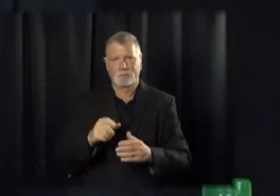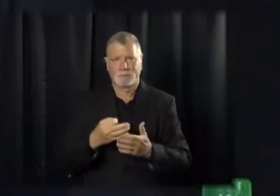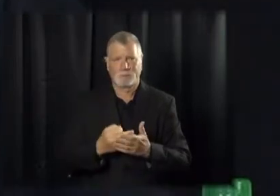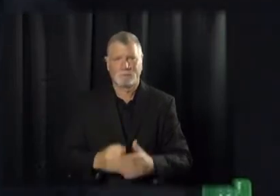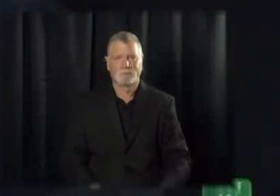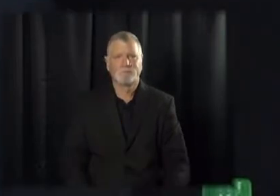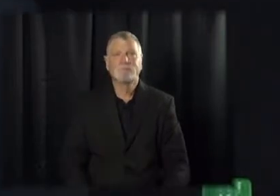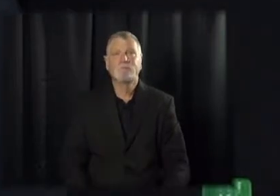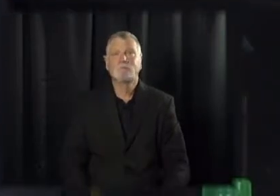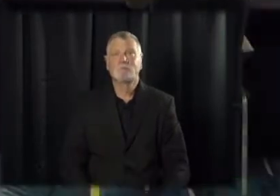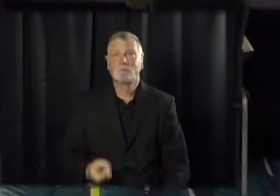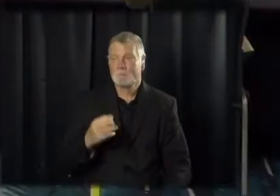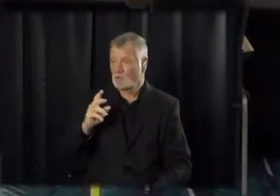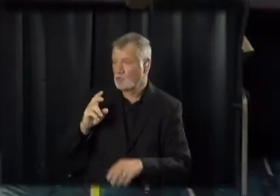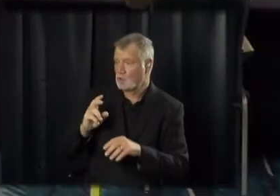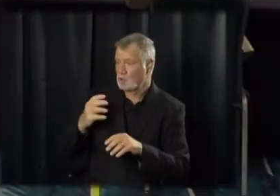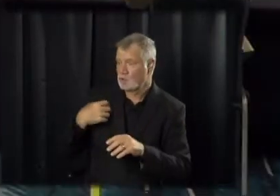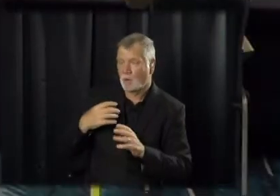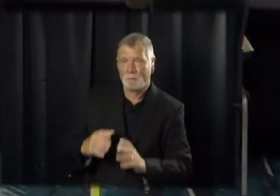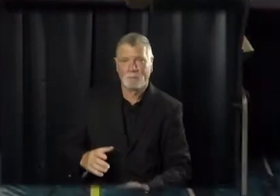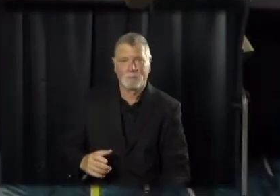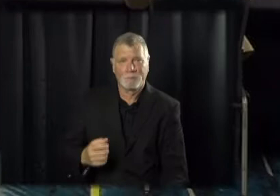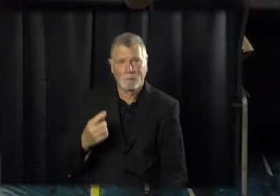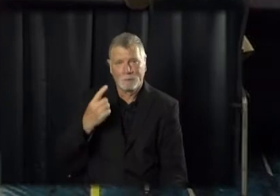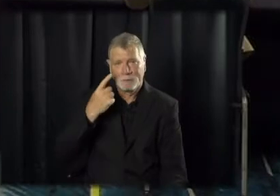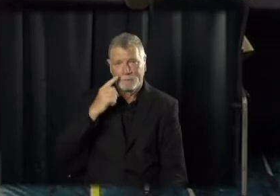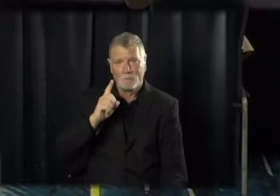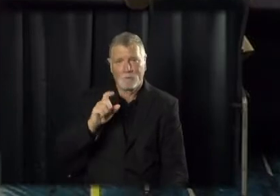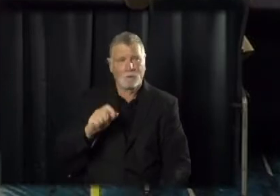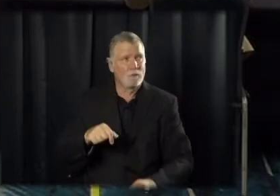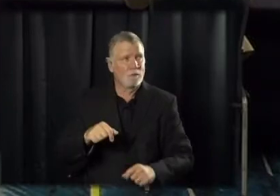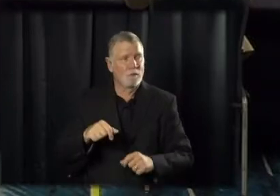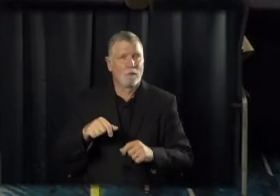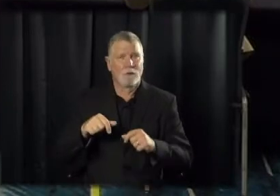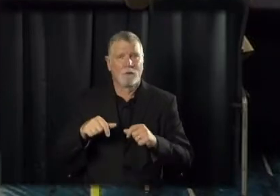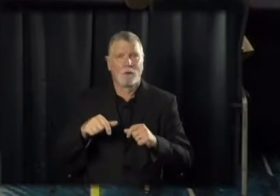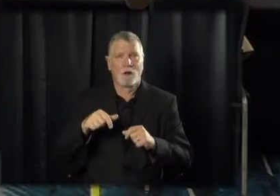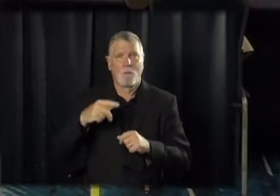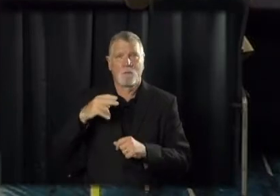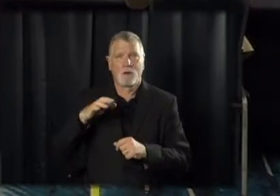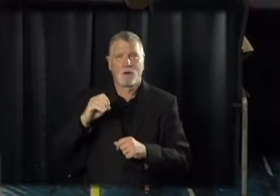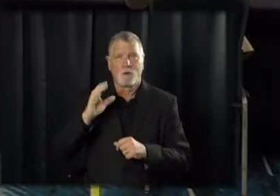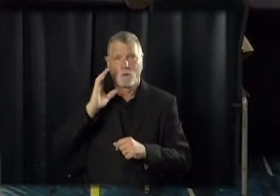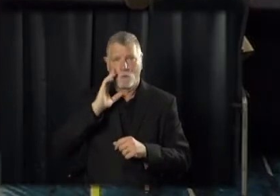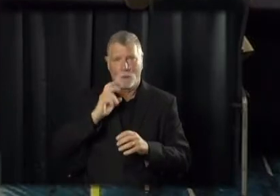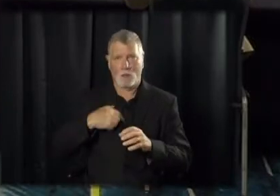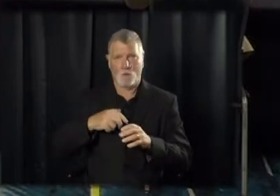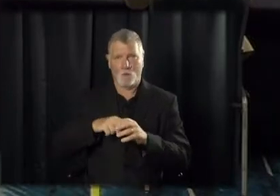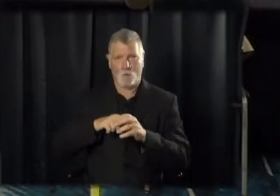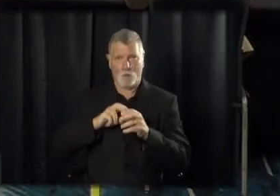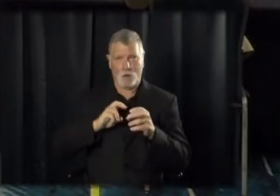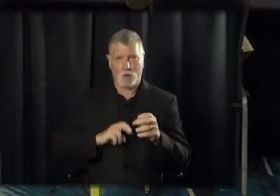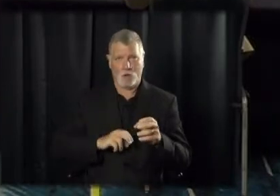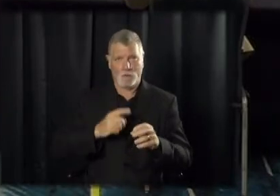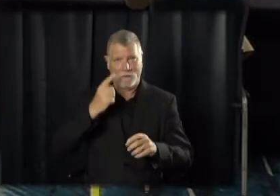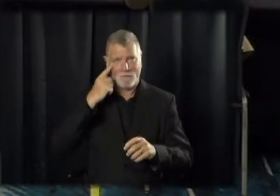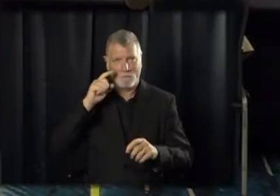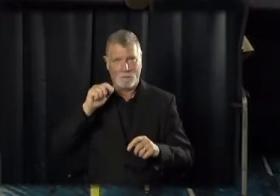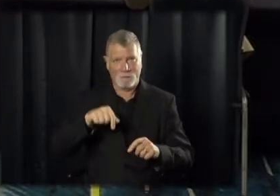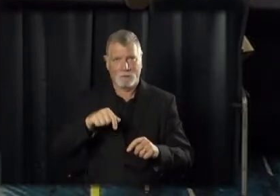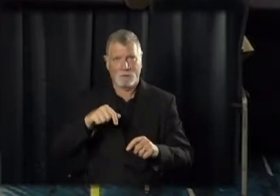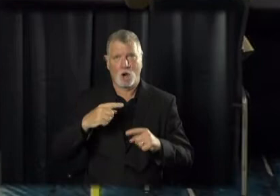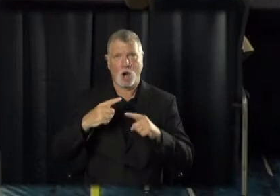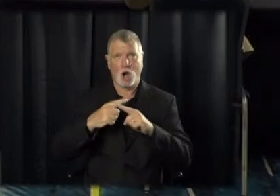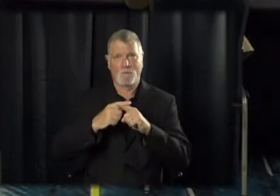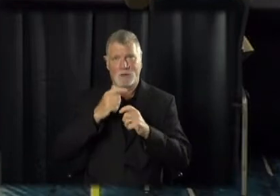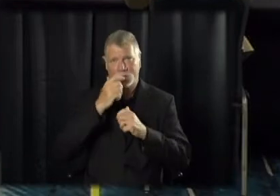Mr. Chairman, I just want to state again for the record that in the case of Pridco, I will recuse myself due to conflict